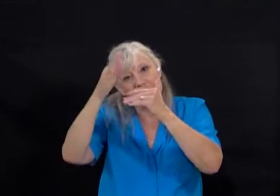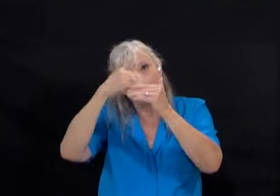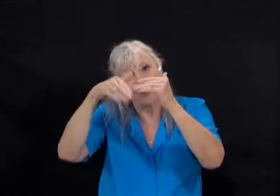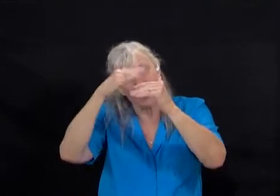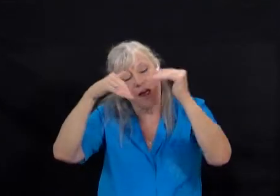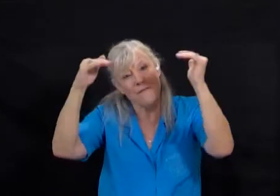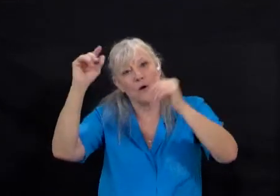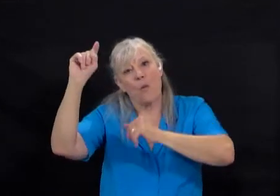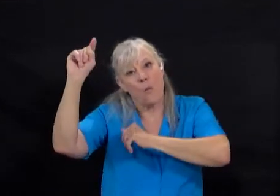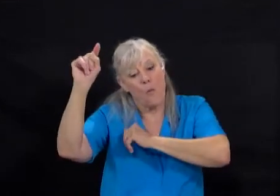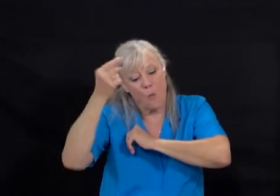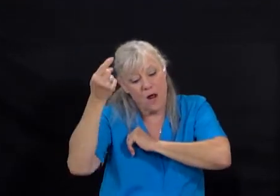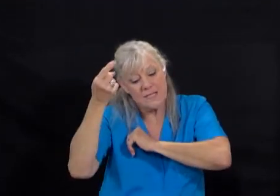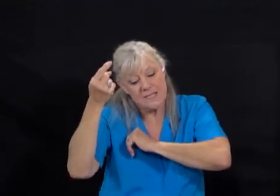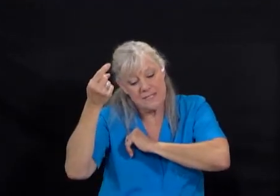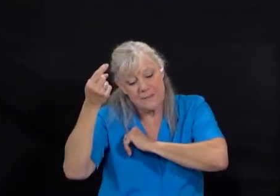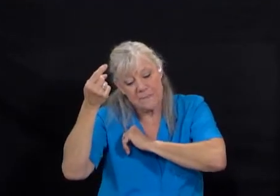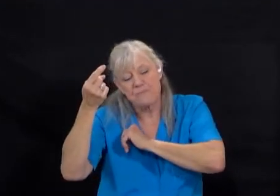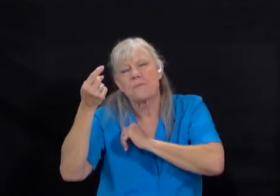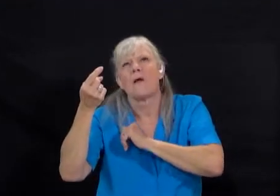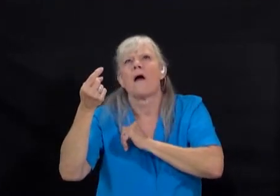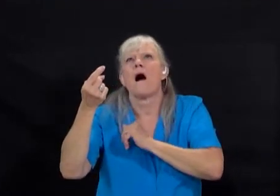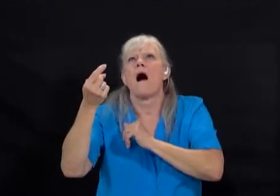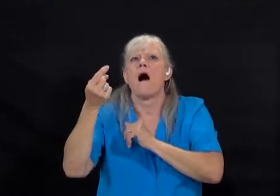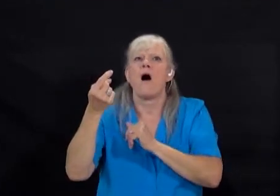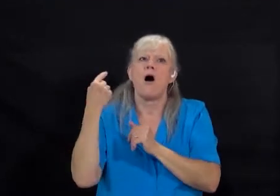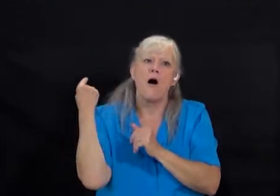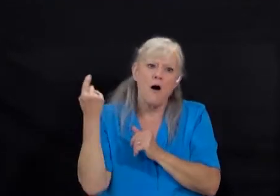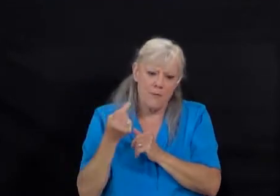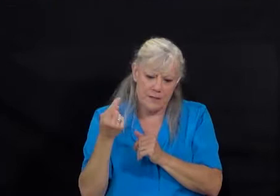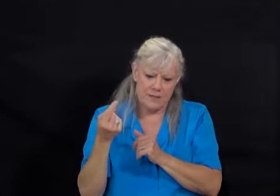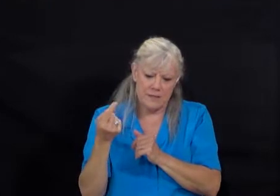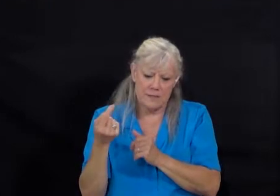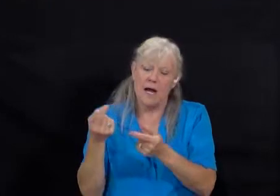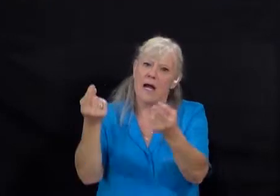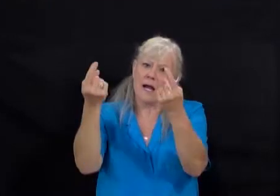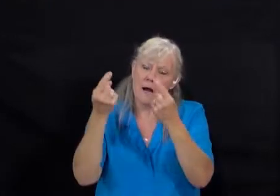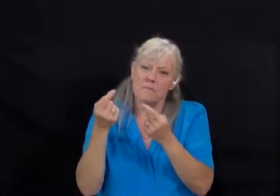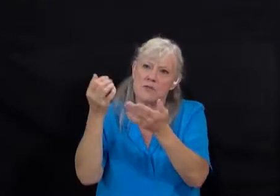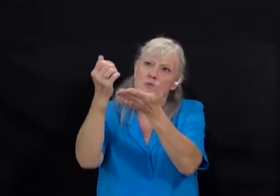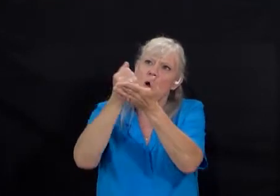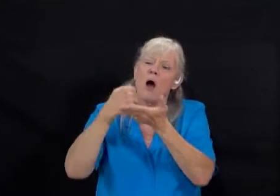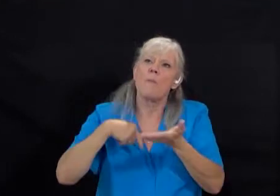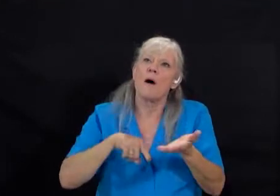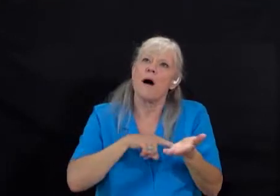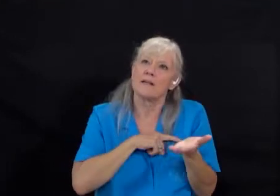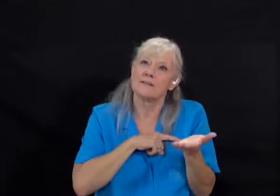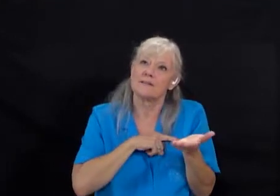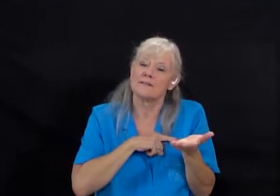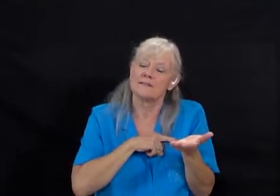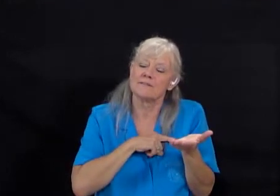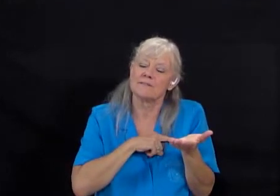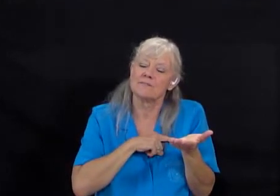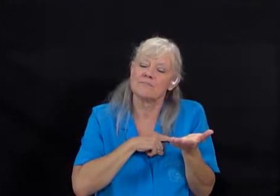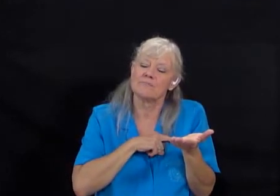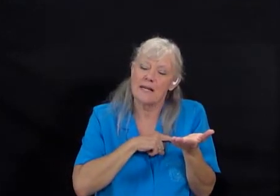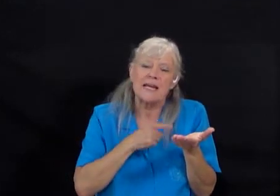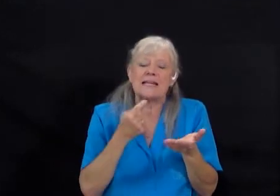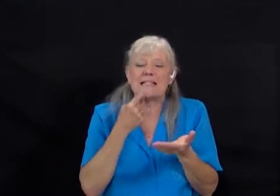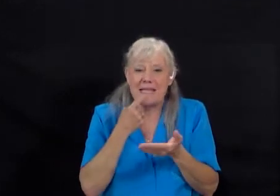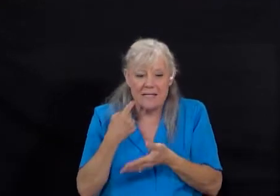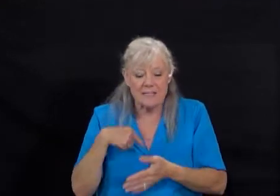all, intercedes constantly for us as a mediator who assures us of the